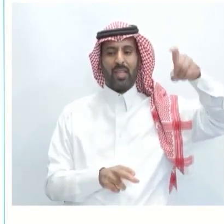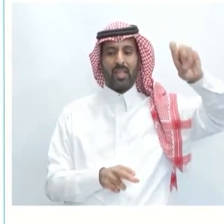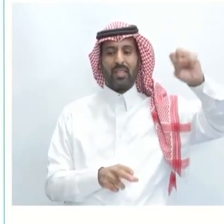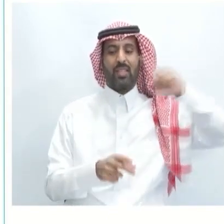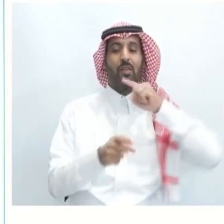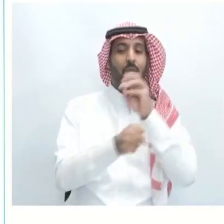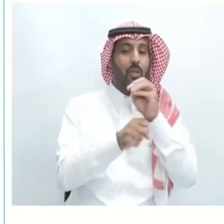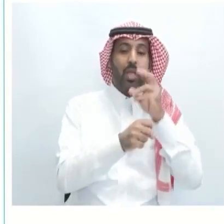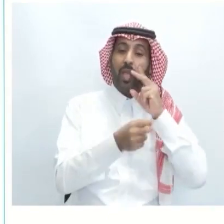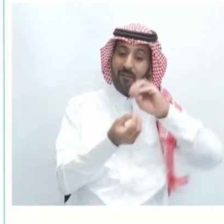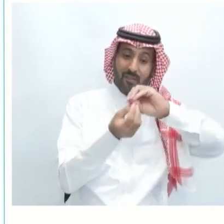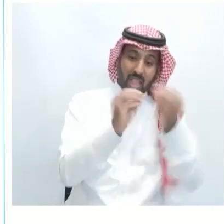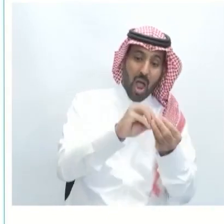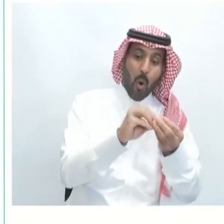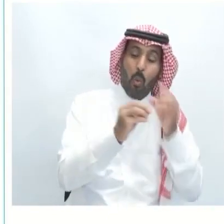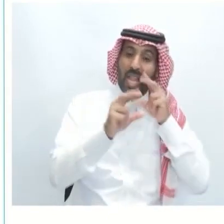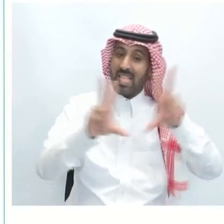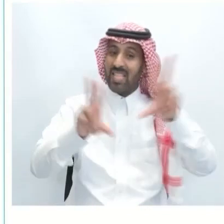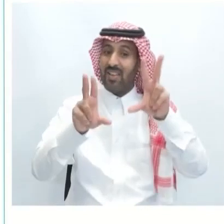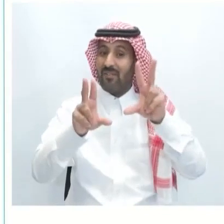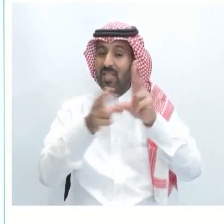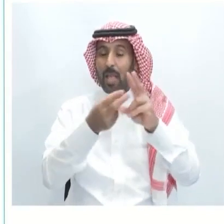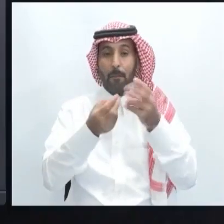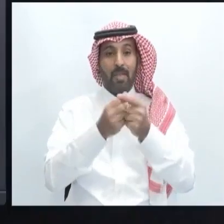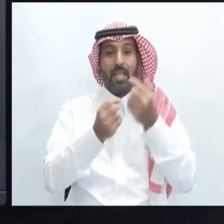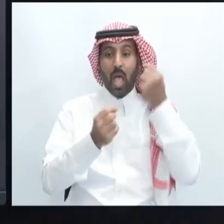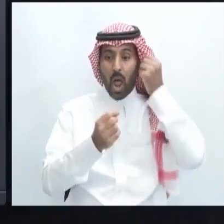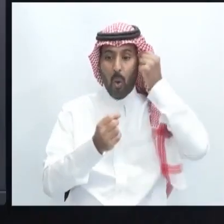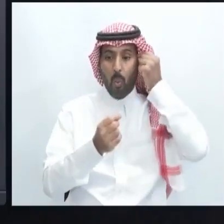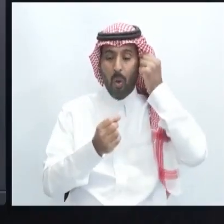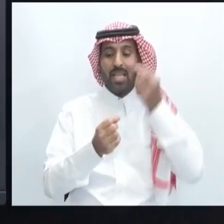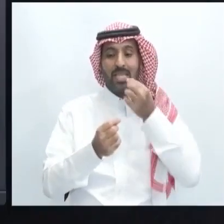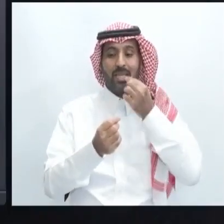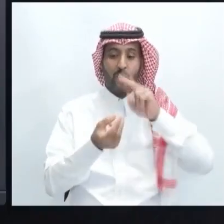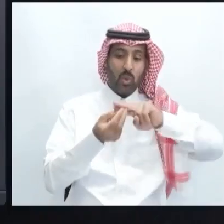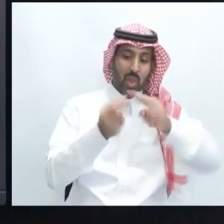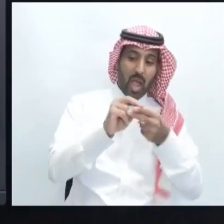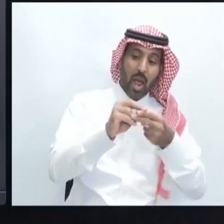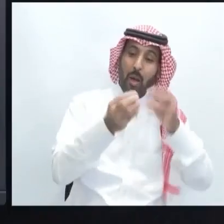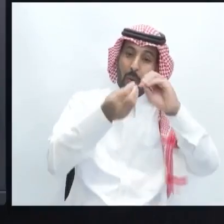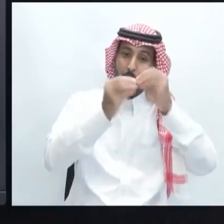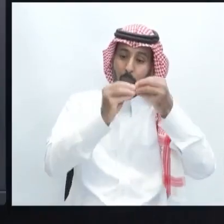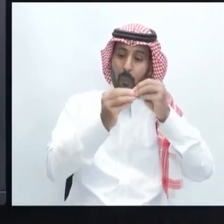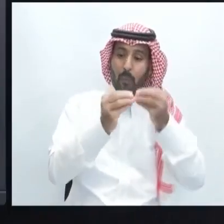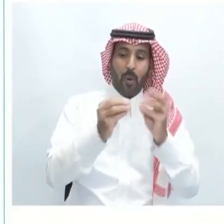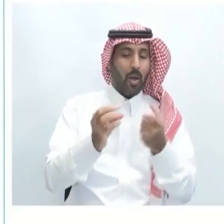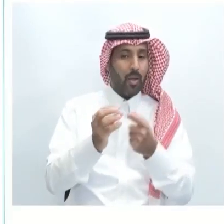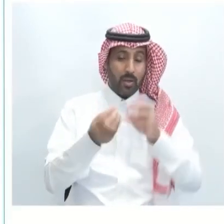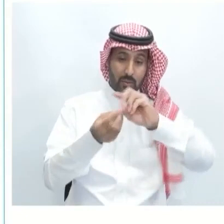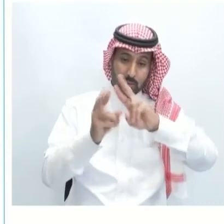TVs into color with nylon stockings. Of course, this was in the 60s, where black and white TVs,